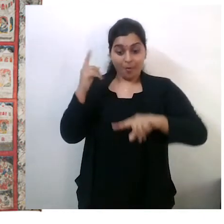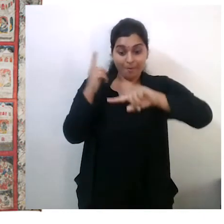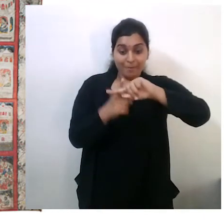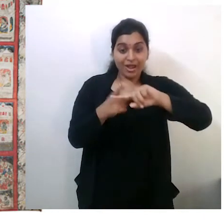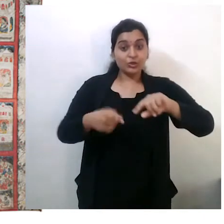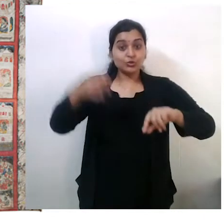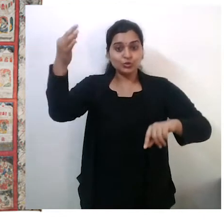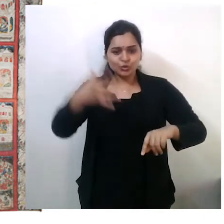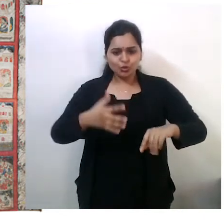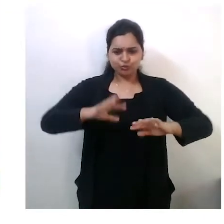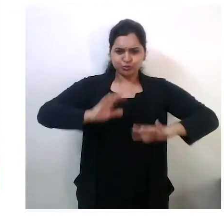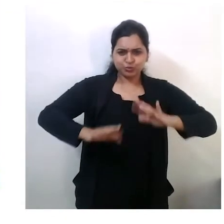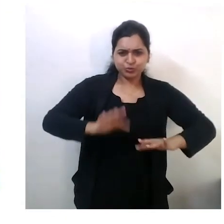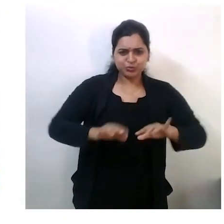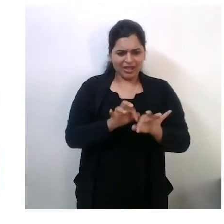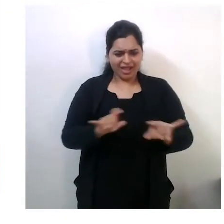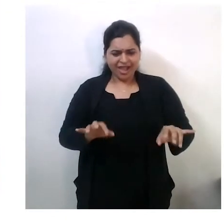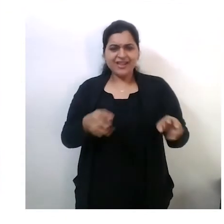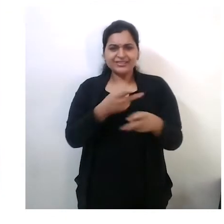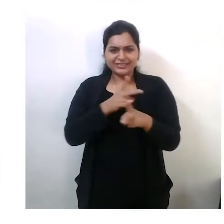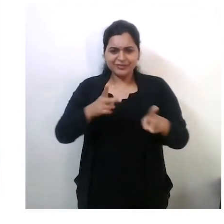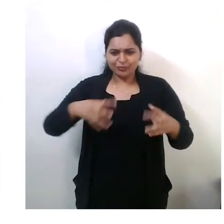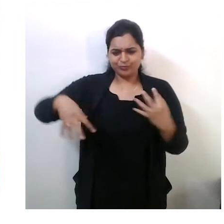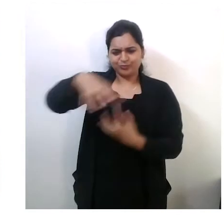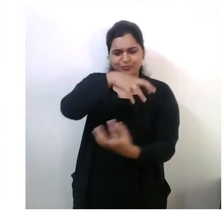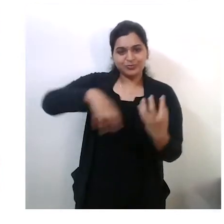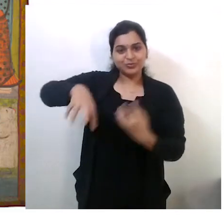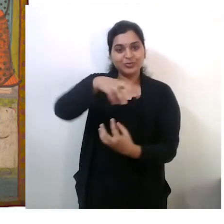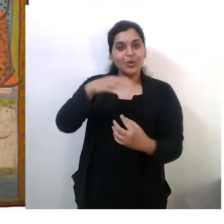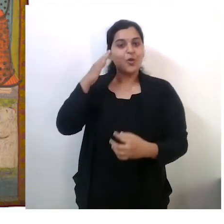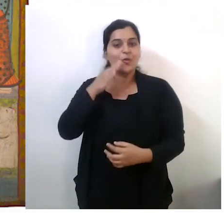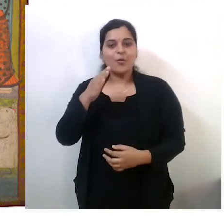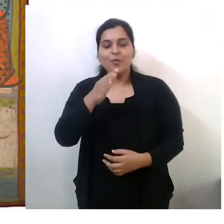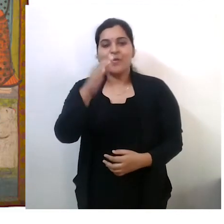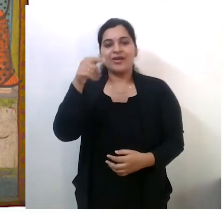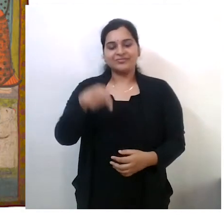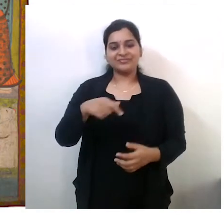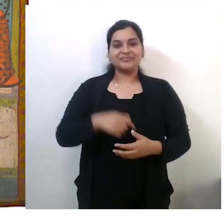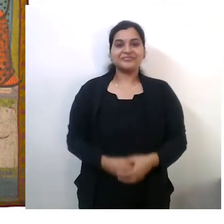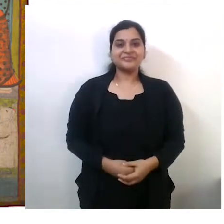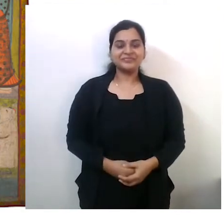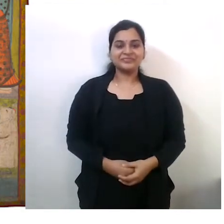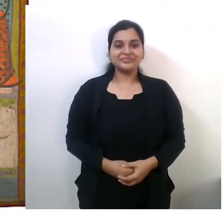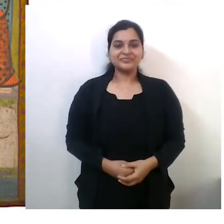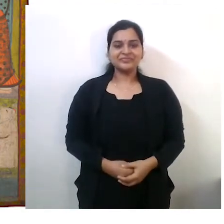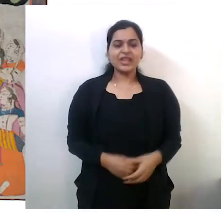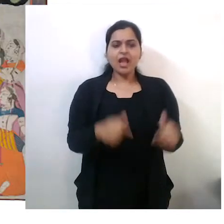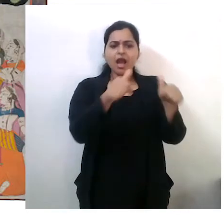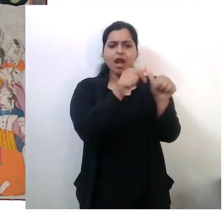yet contemporary tribute to one of the most beloved gods that responds to a selection of pitchwise from the Maps